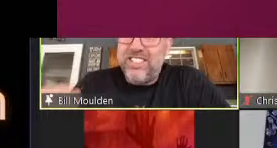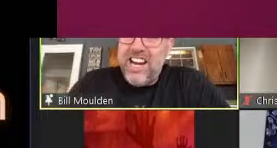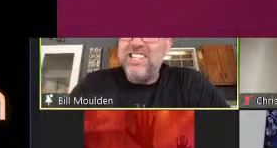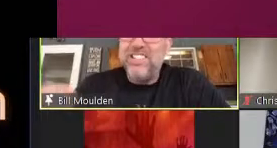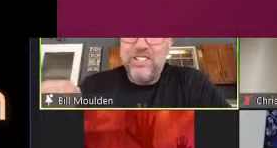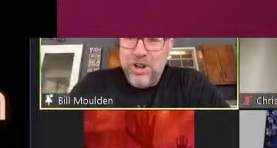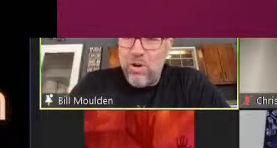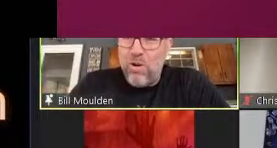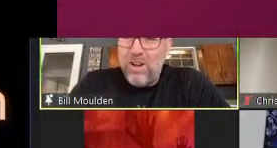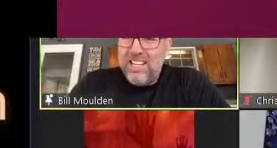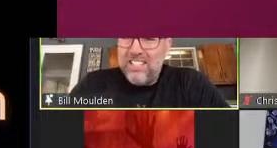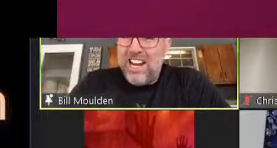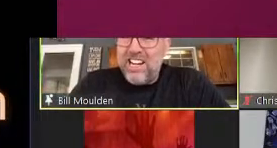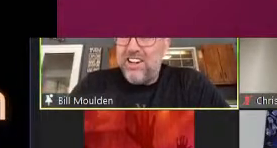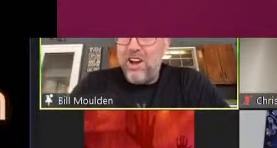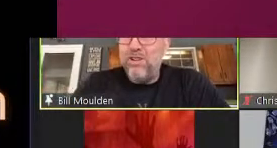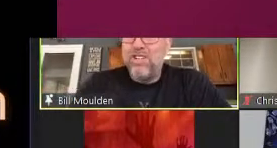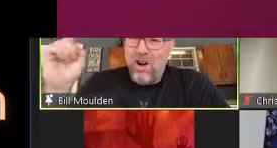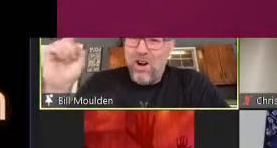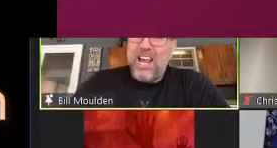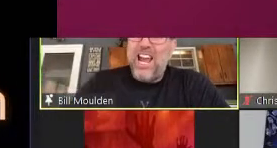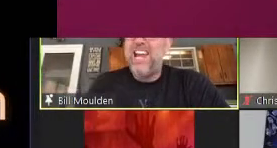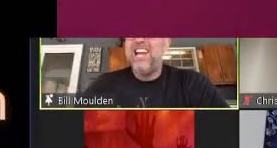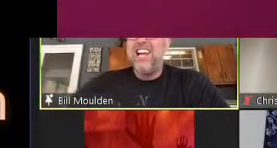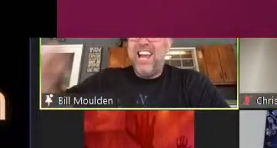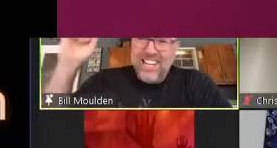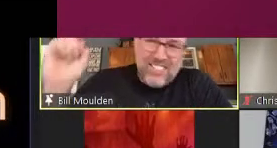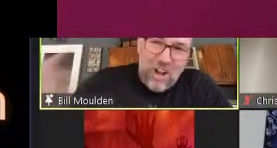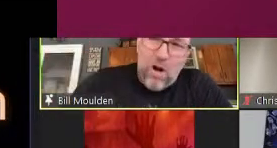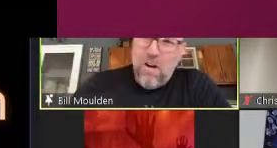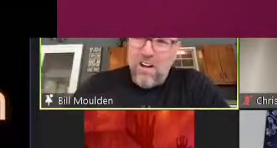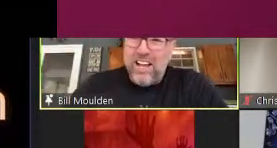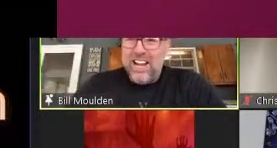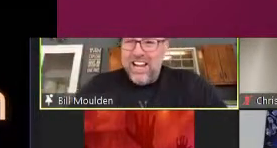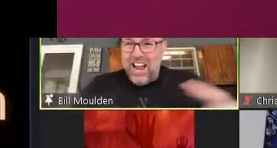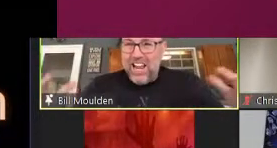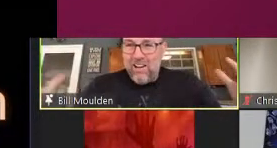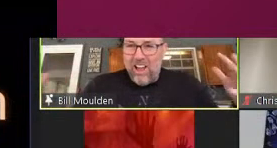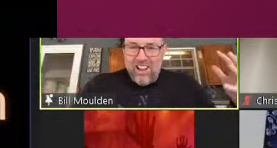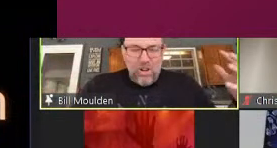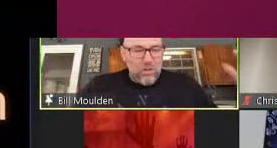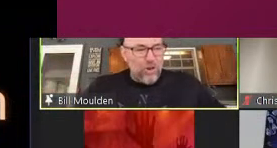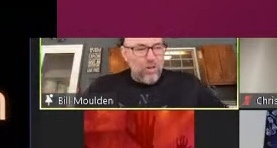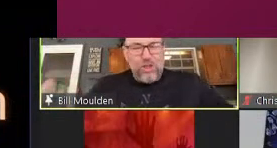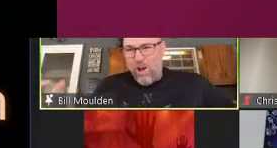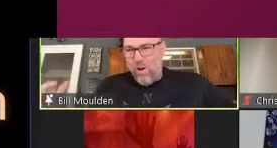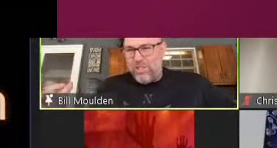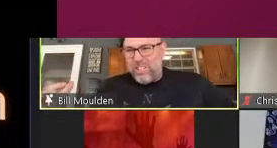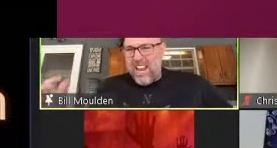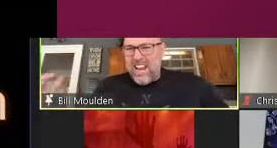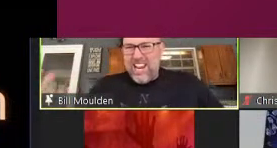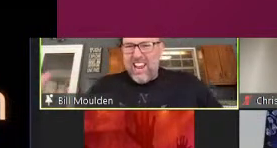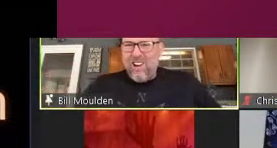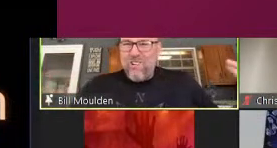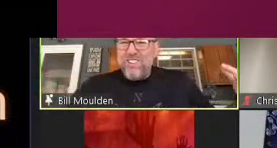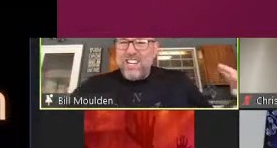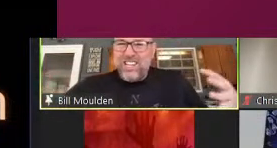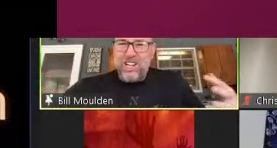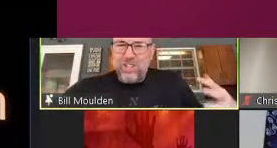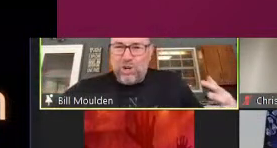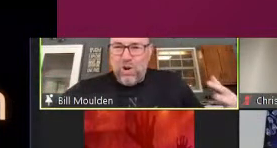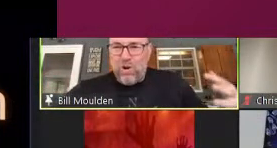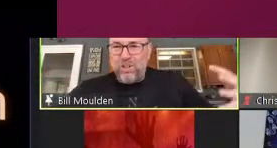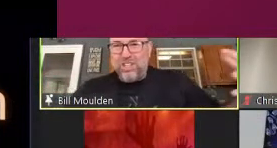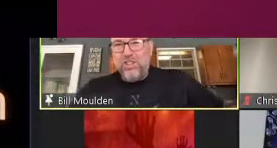does Satan do? Satan goes, okay, it's on. And through those that he owned